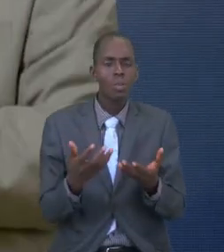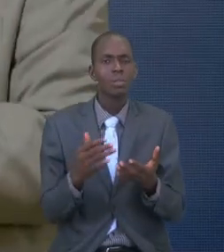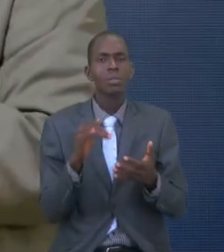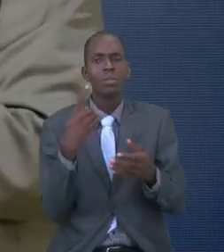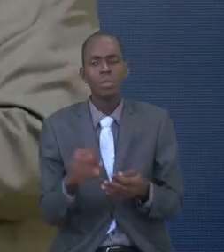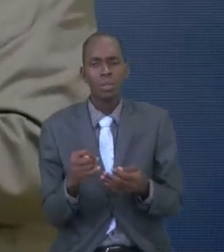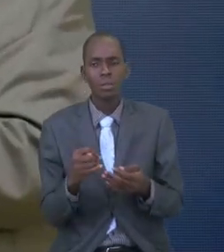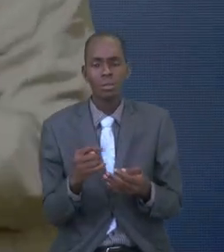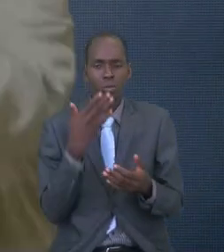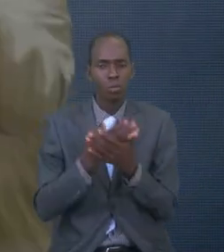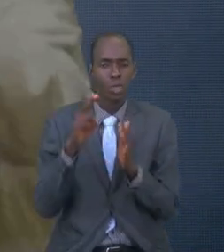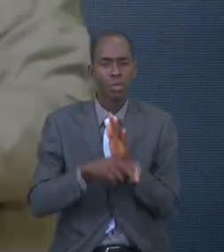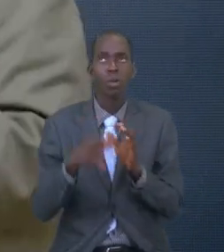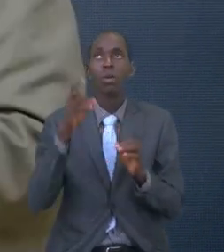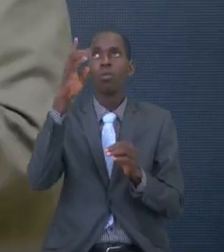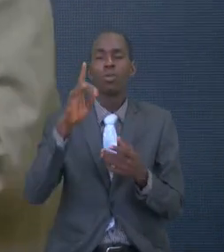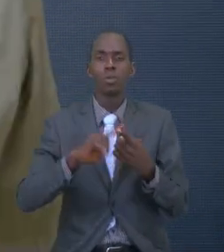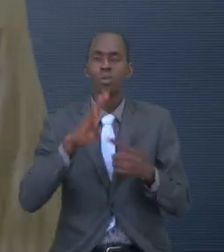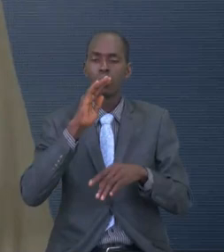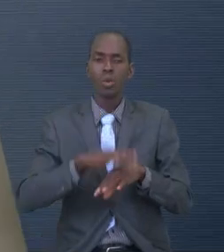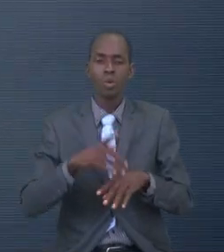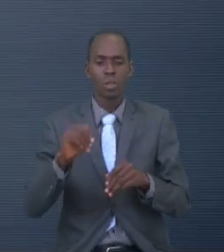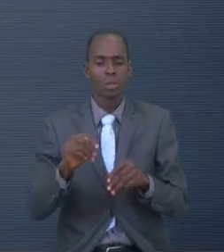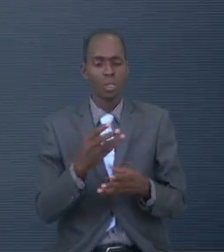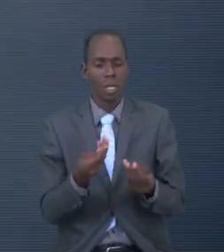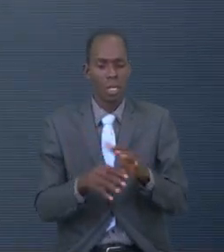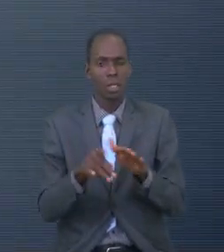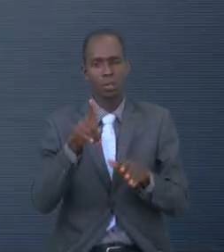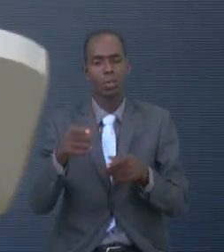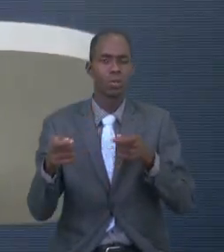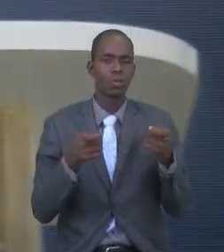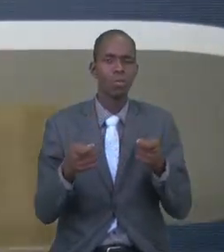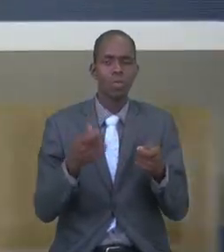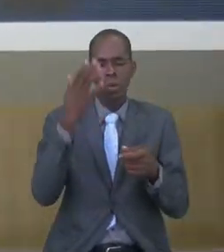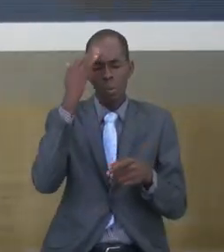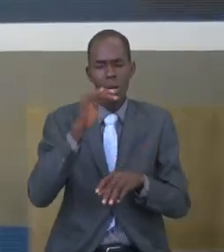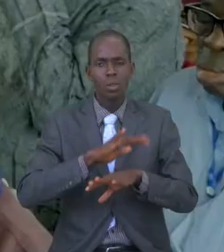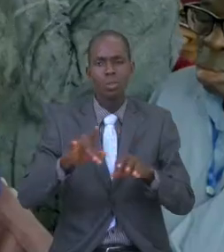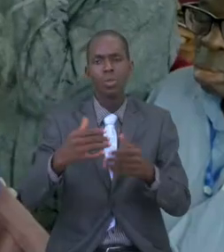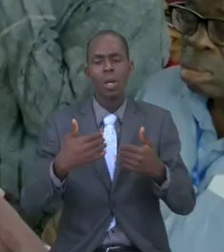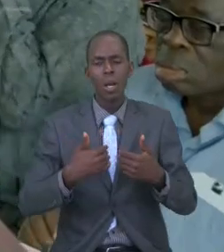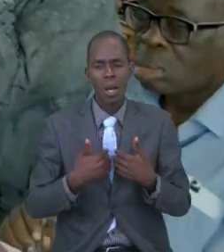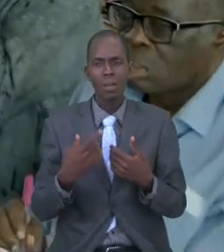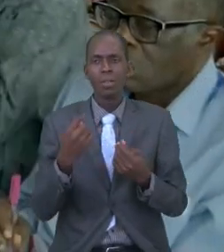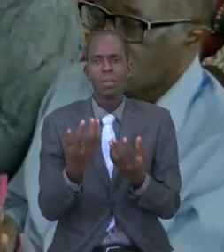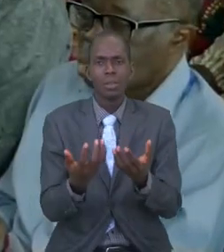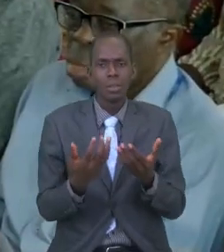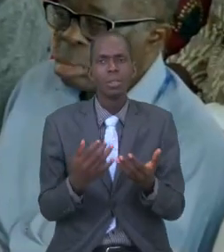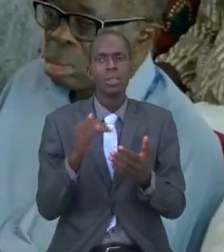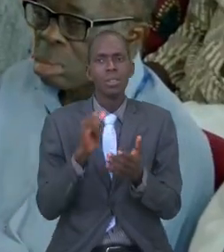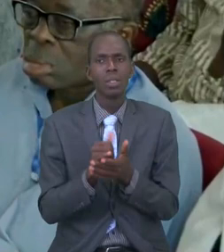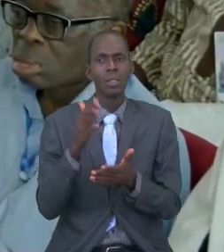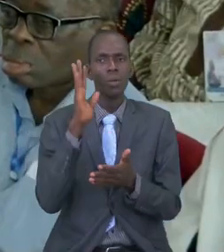nation he ruled, instead of having the desire that the time of prosperity and